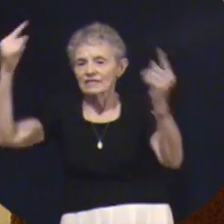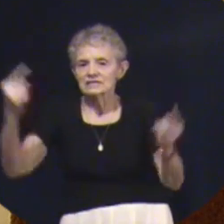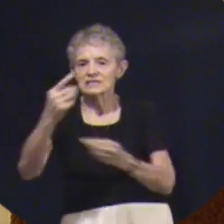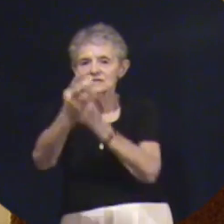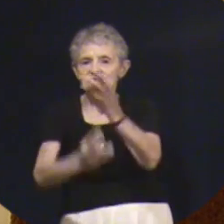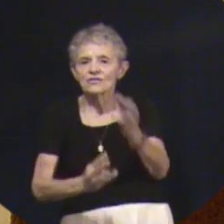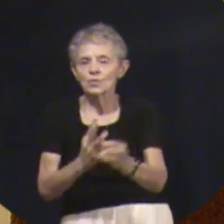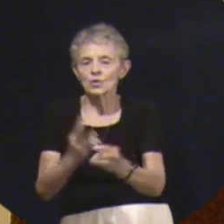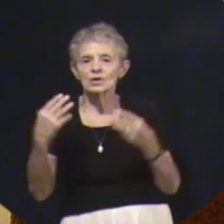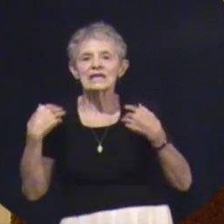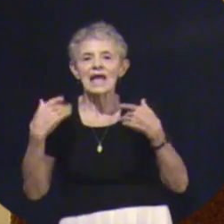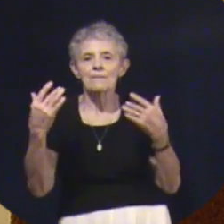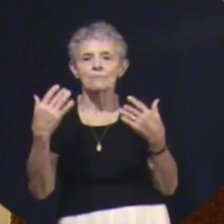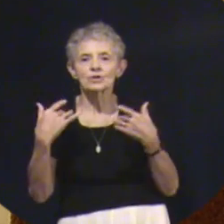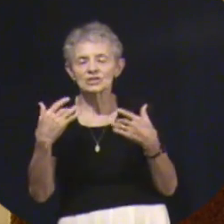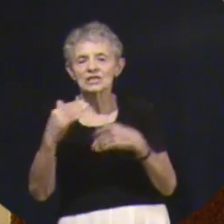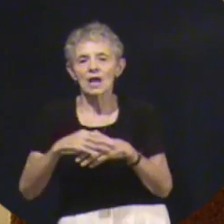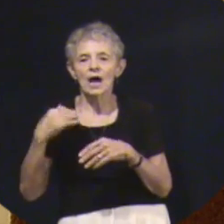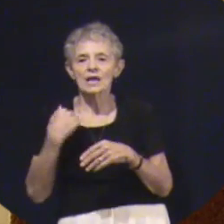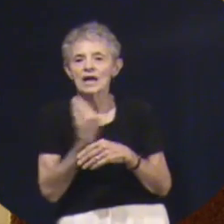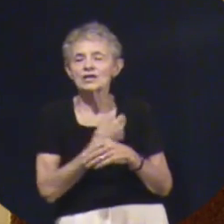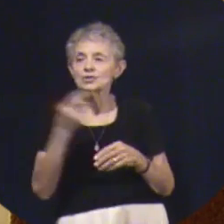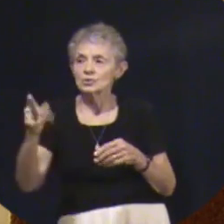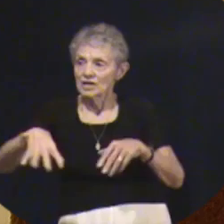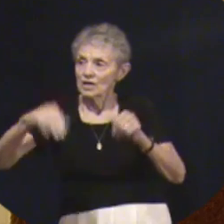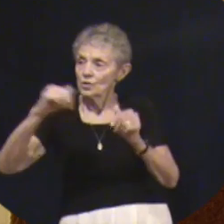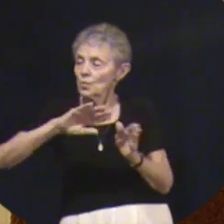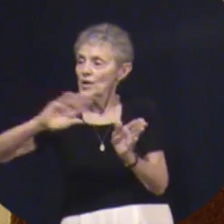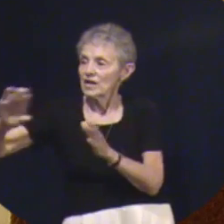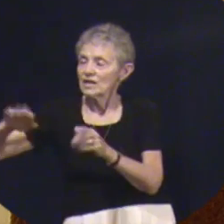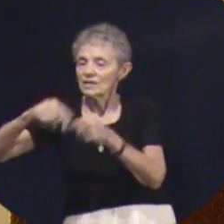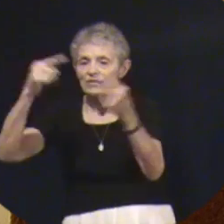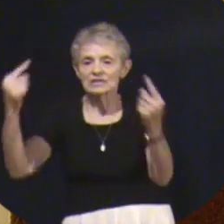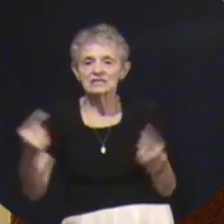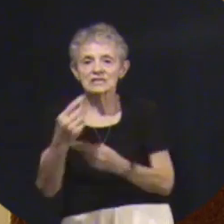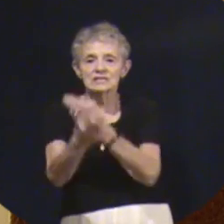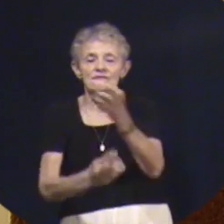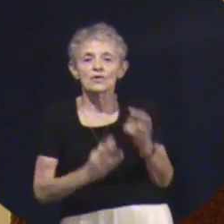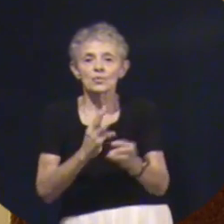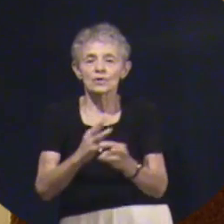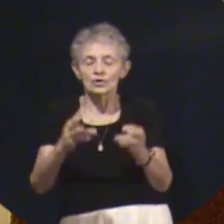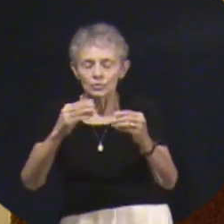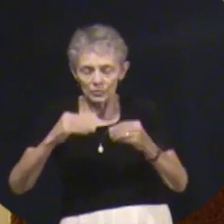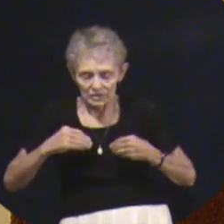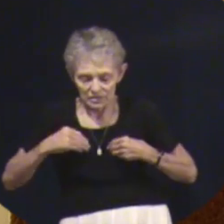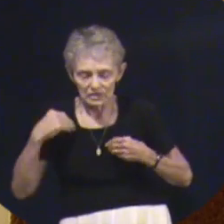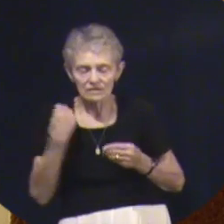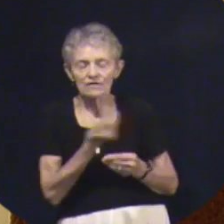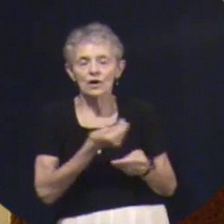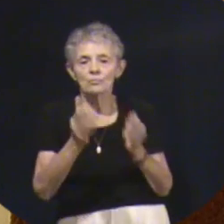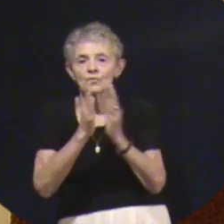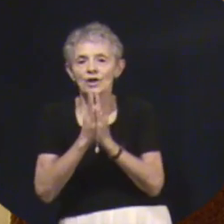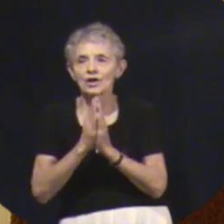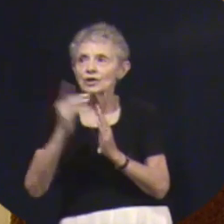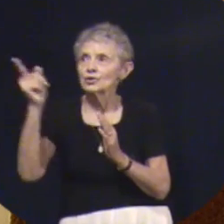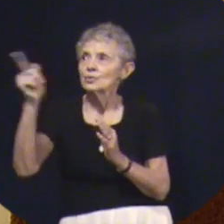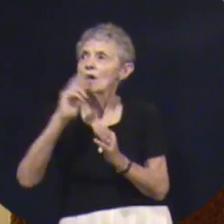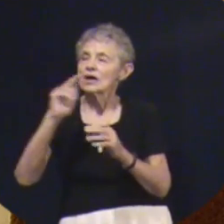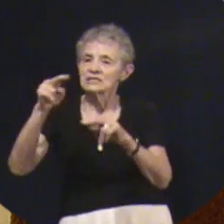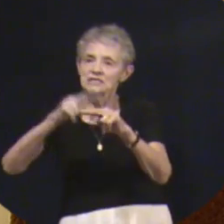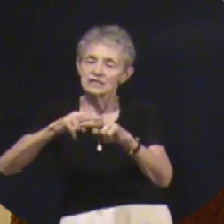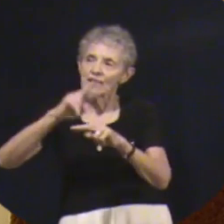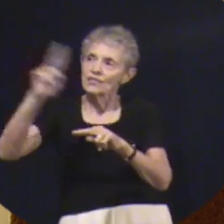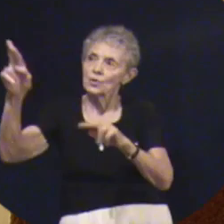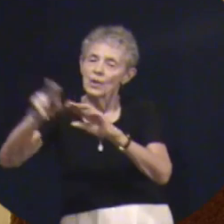world, have mercy on us. You take away the sins of the world, receive our prayer. You are seated at the